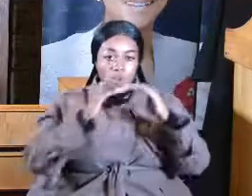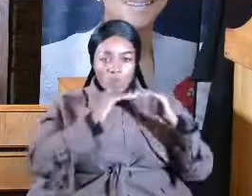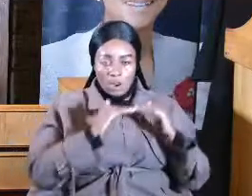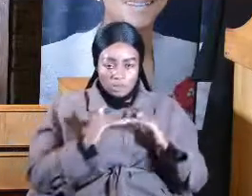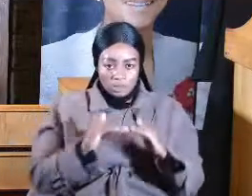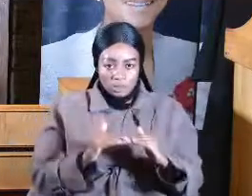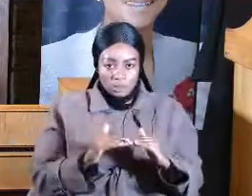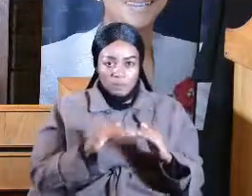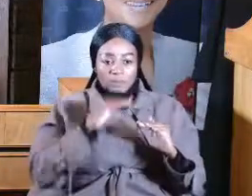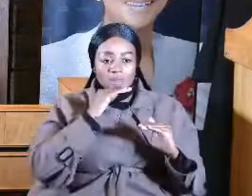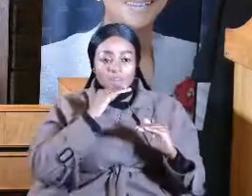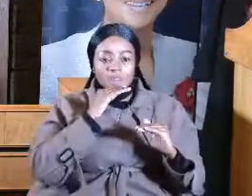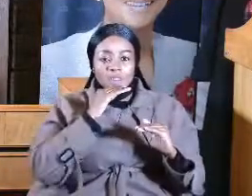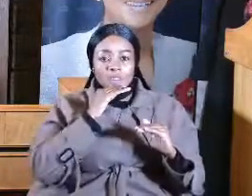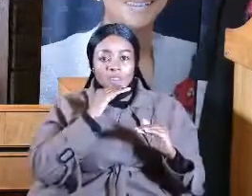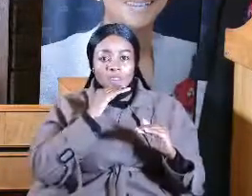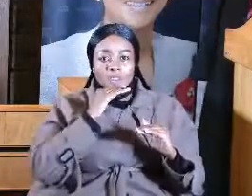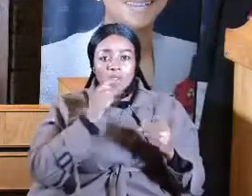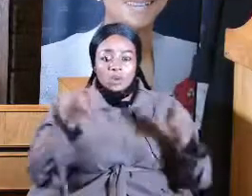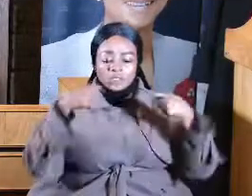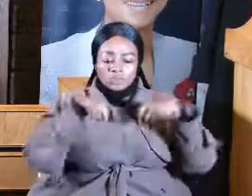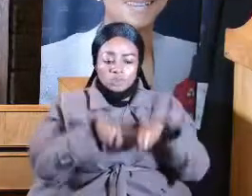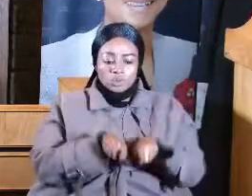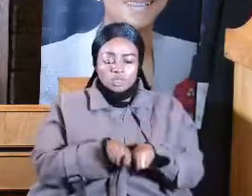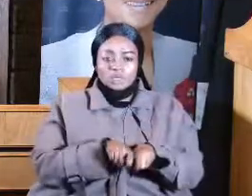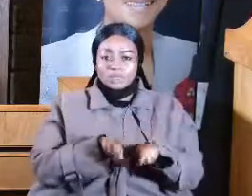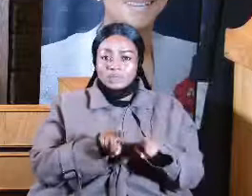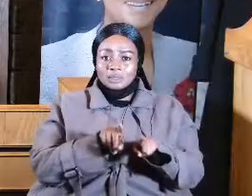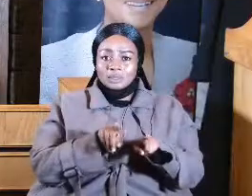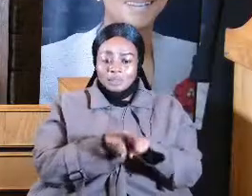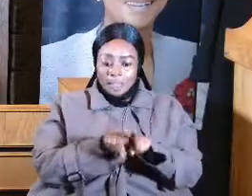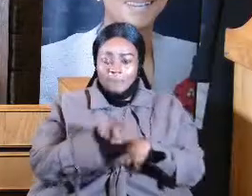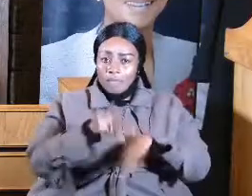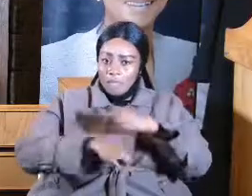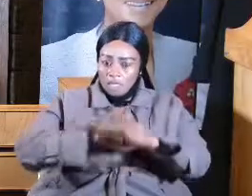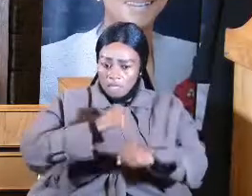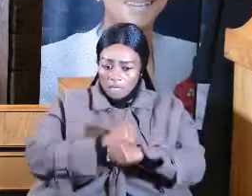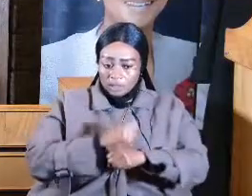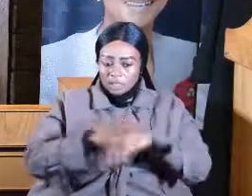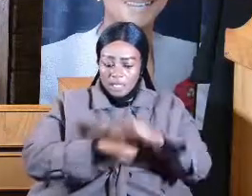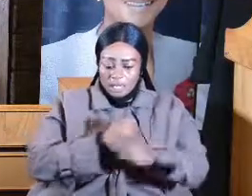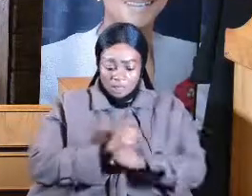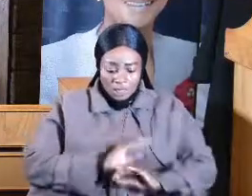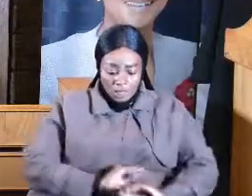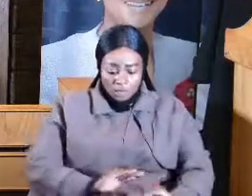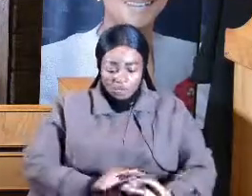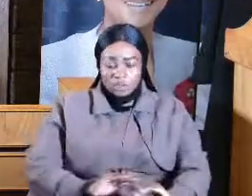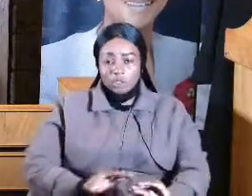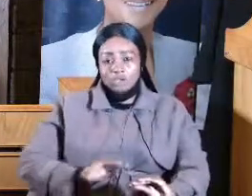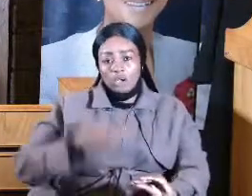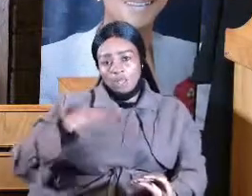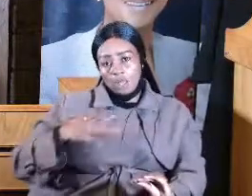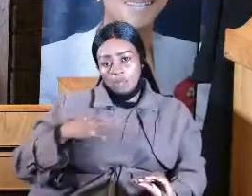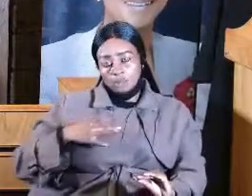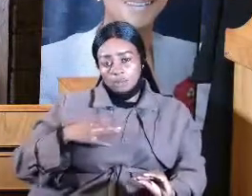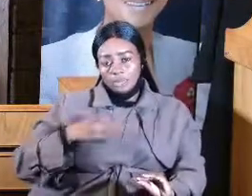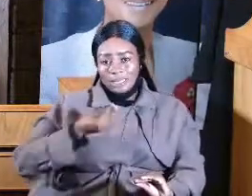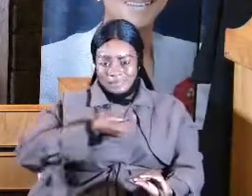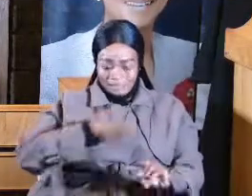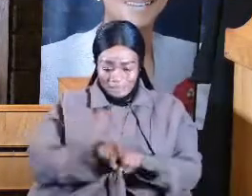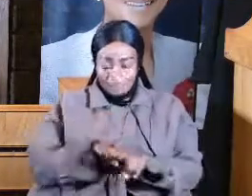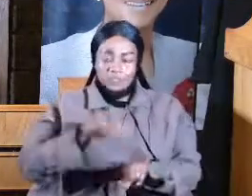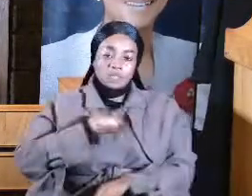to the economy, but also spending years of investment in educating girls and young